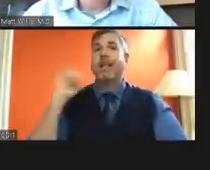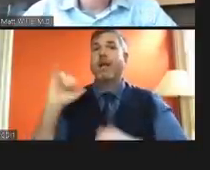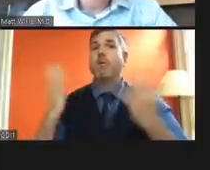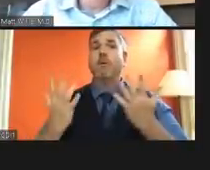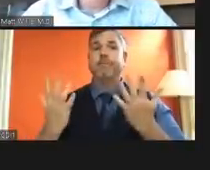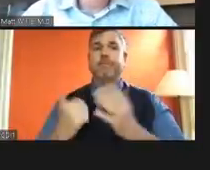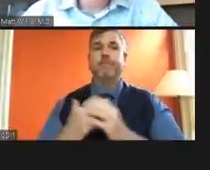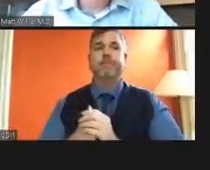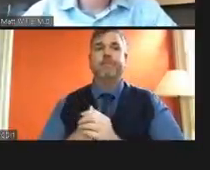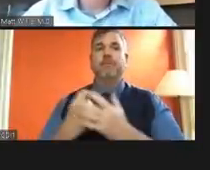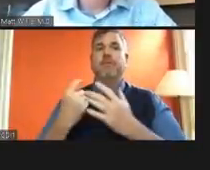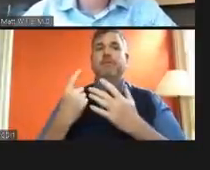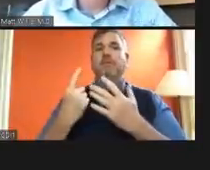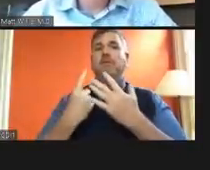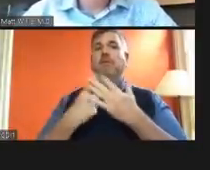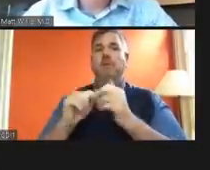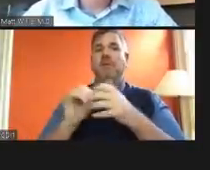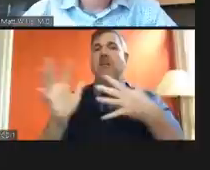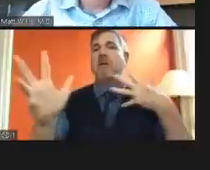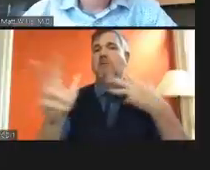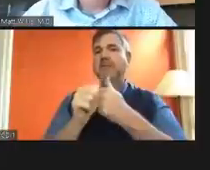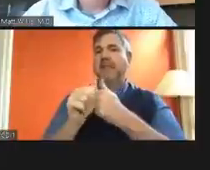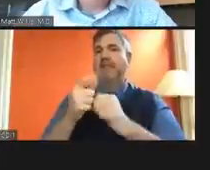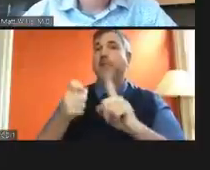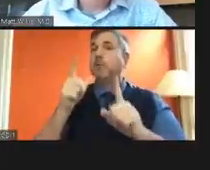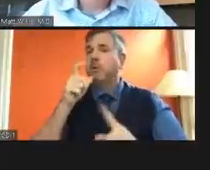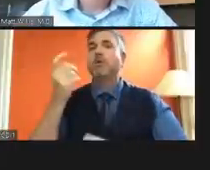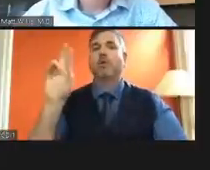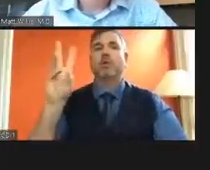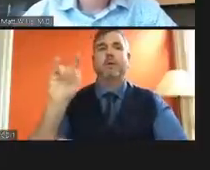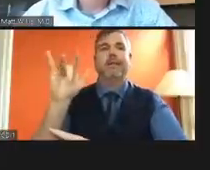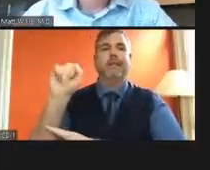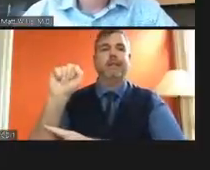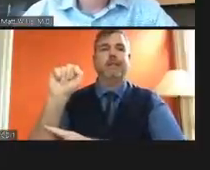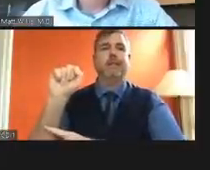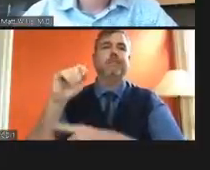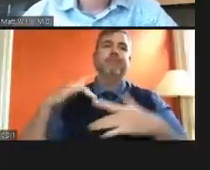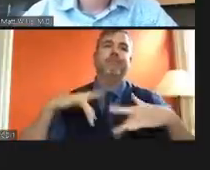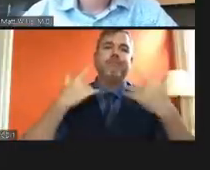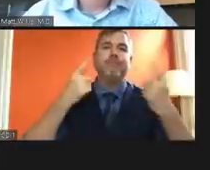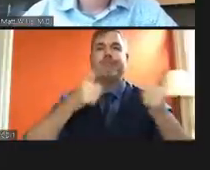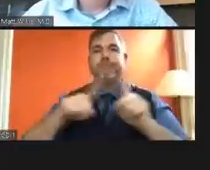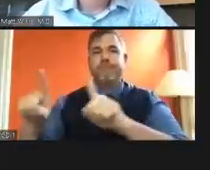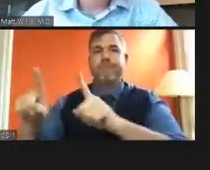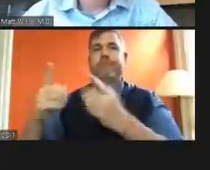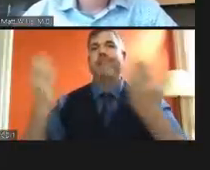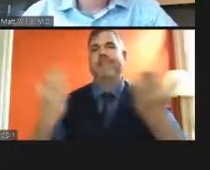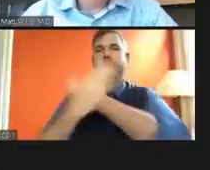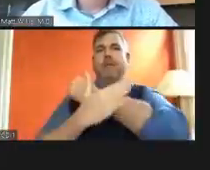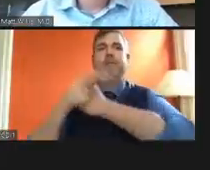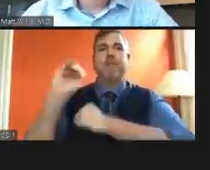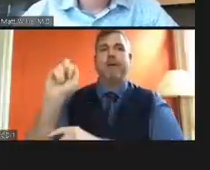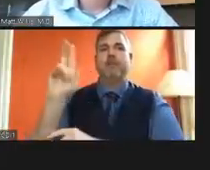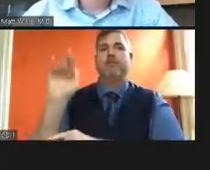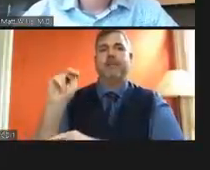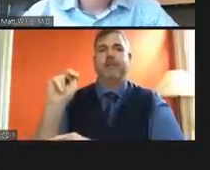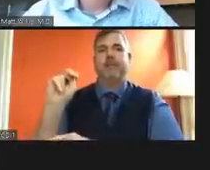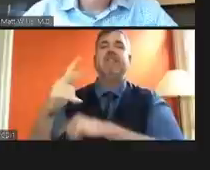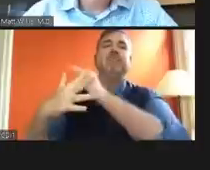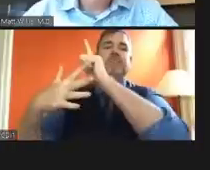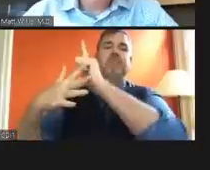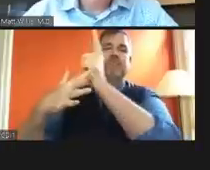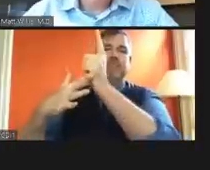COVID-19 activity here in Marin County. And then we'll hear a bit more from our other panelists before we dive into some of the questions that were submitted